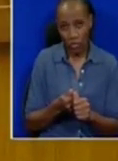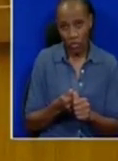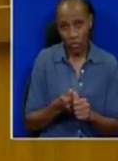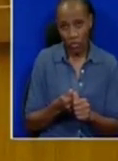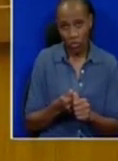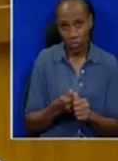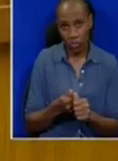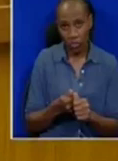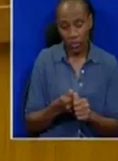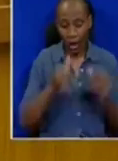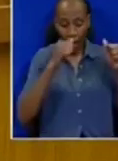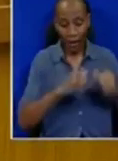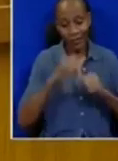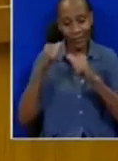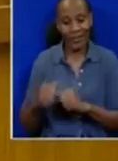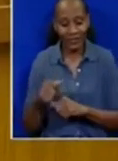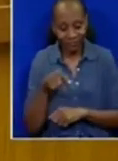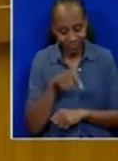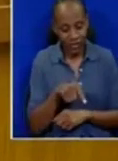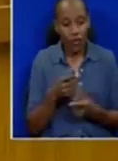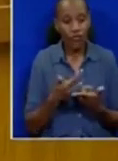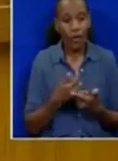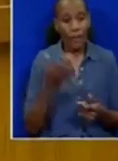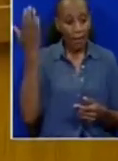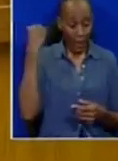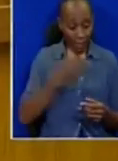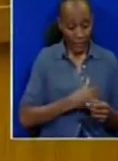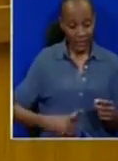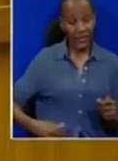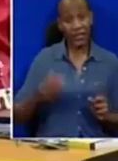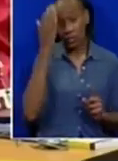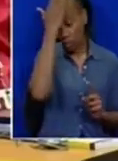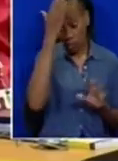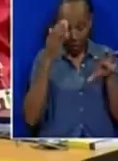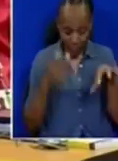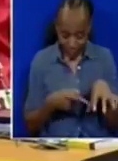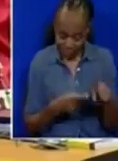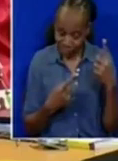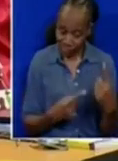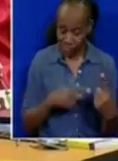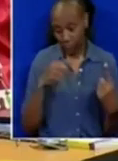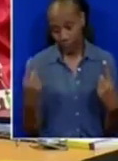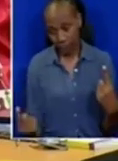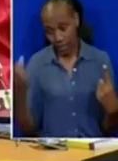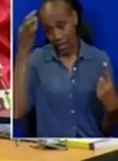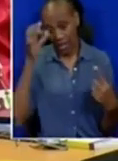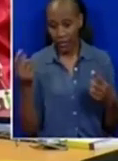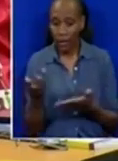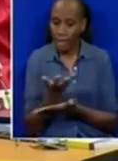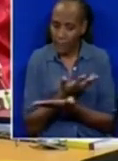that was struck between former President Jacob Zuma and the government